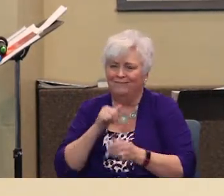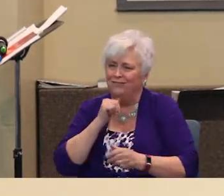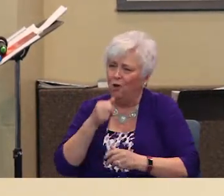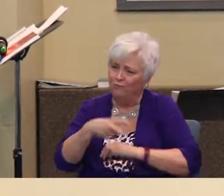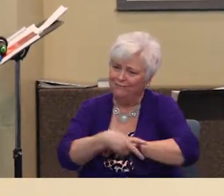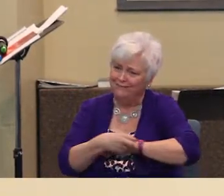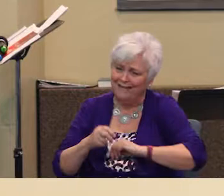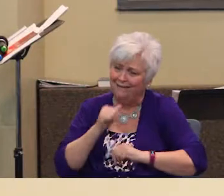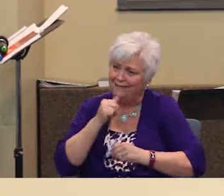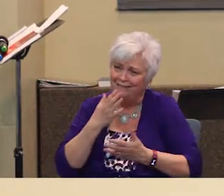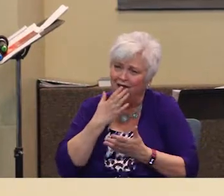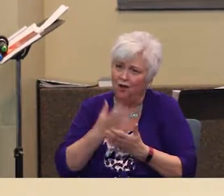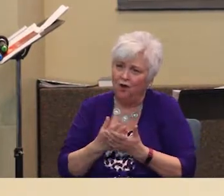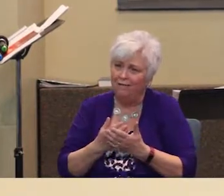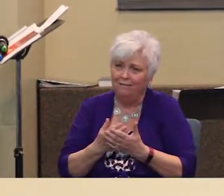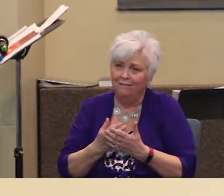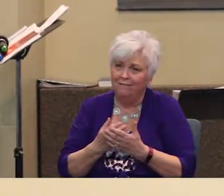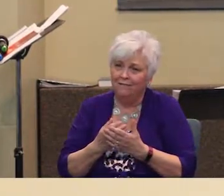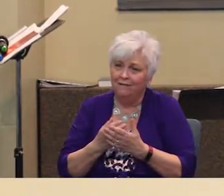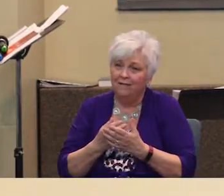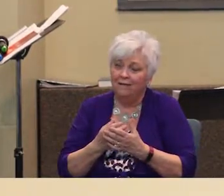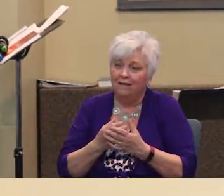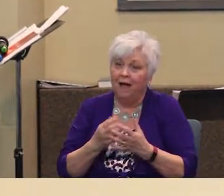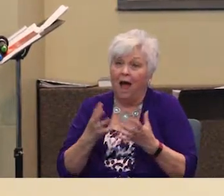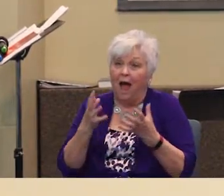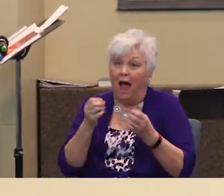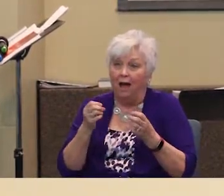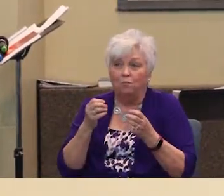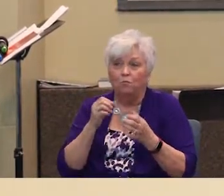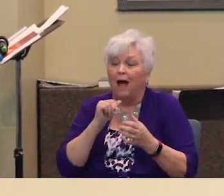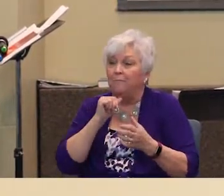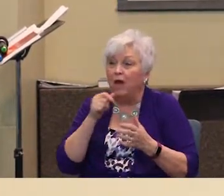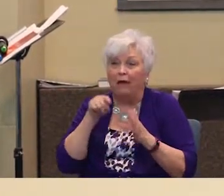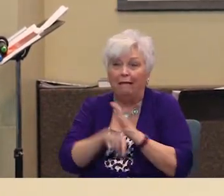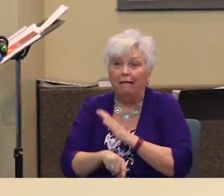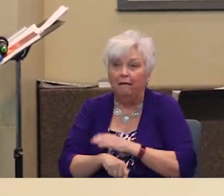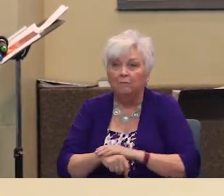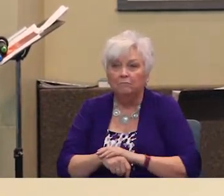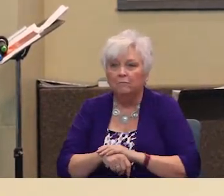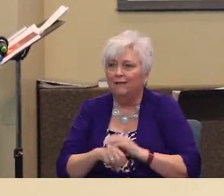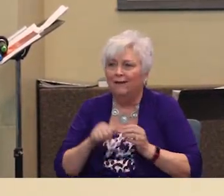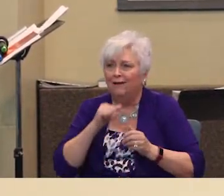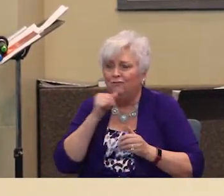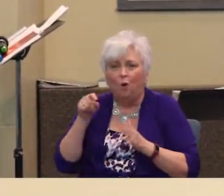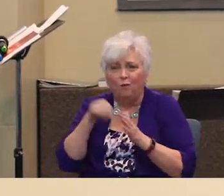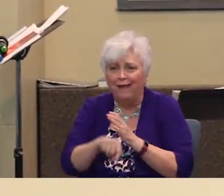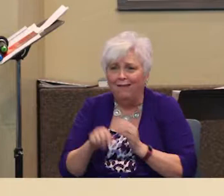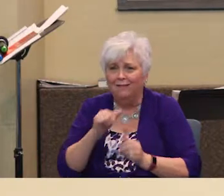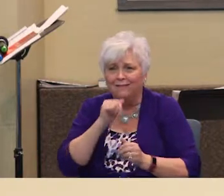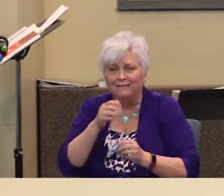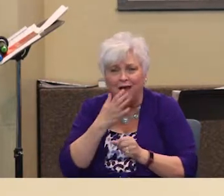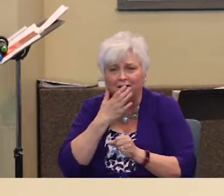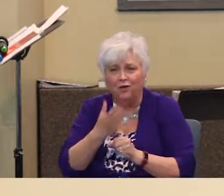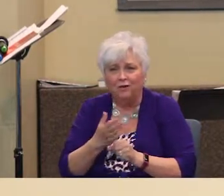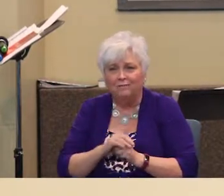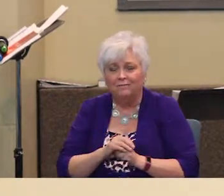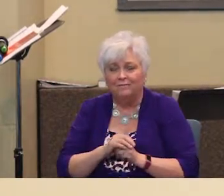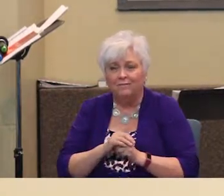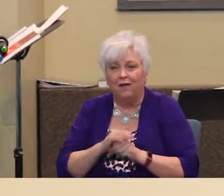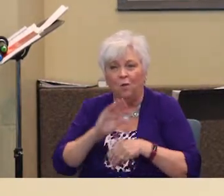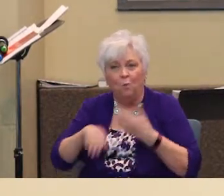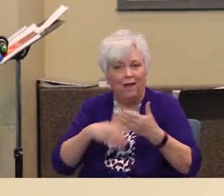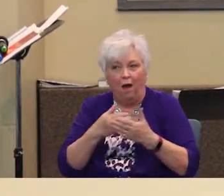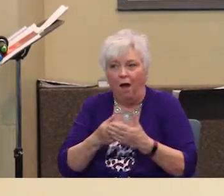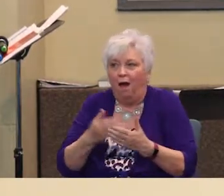good. I won't kill. Don't kill. It's not good. We all know